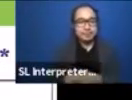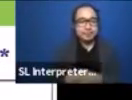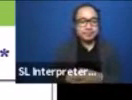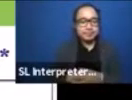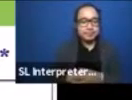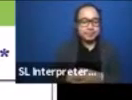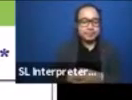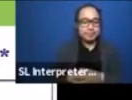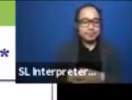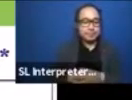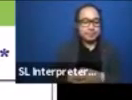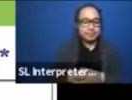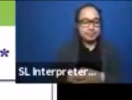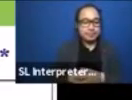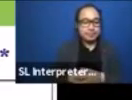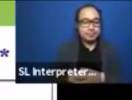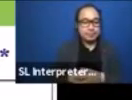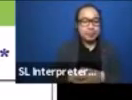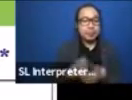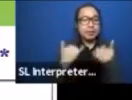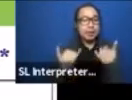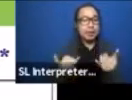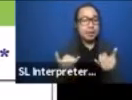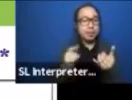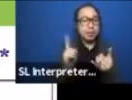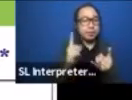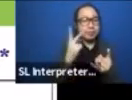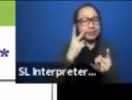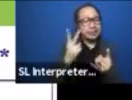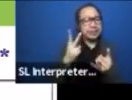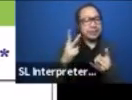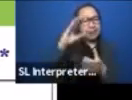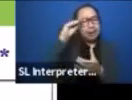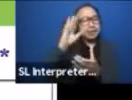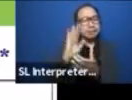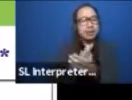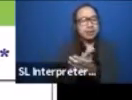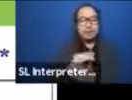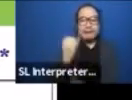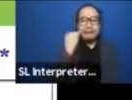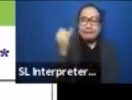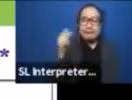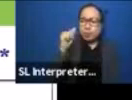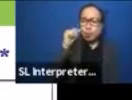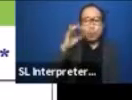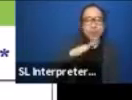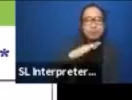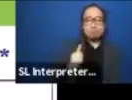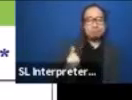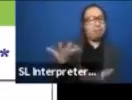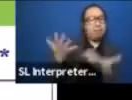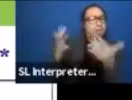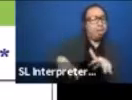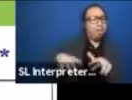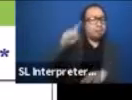So what is the reaction of a husband when women refuses to do sex? So we found that